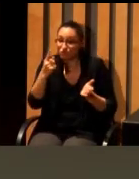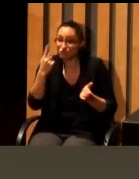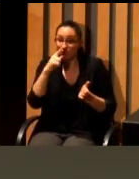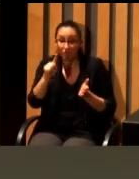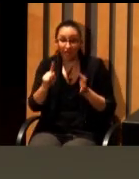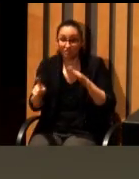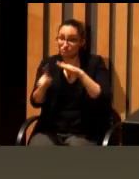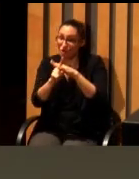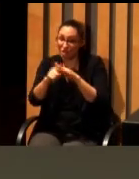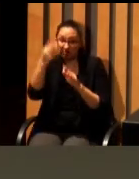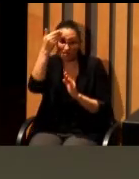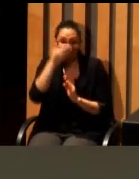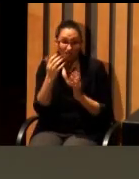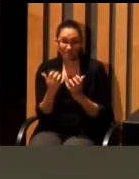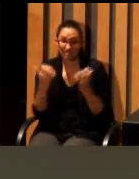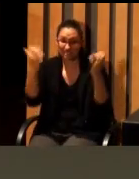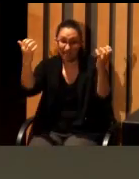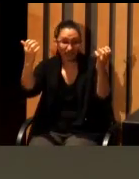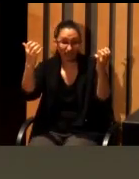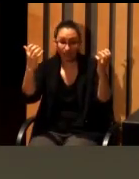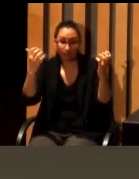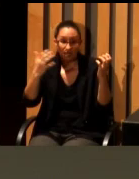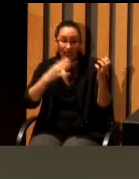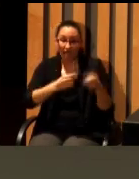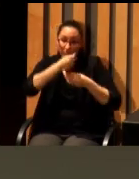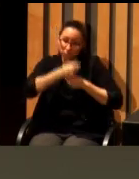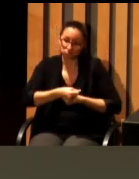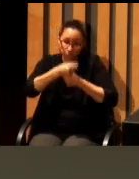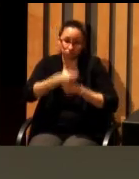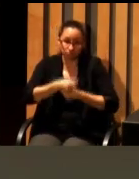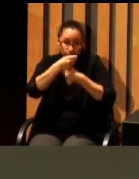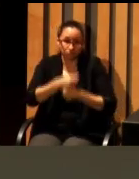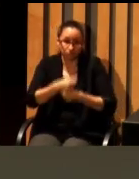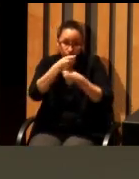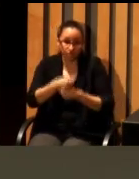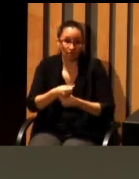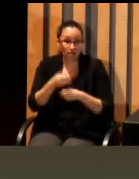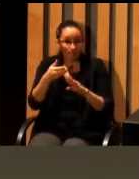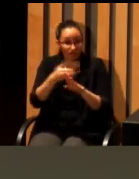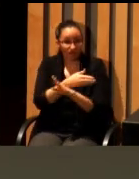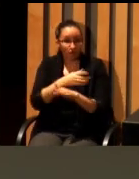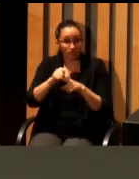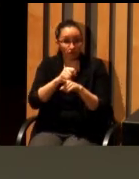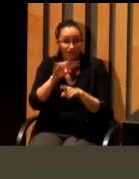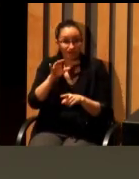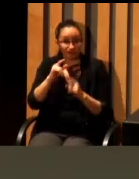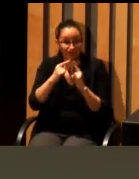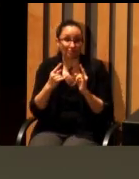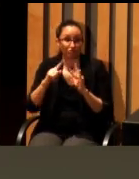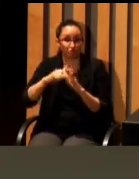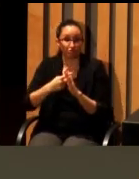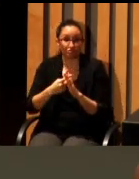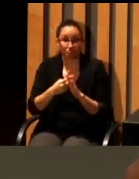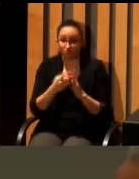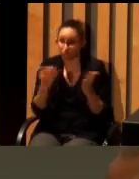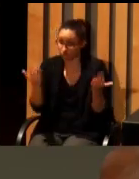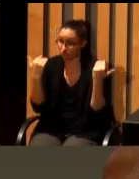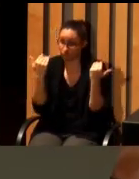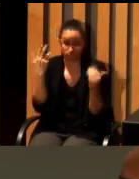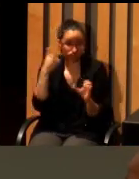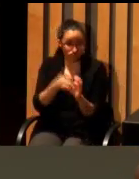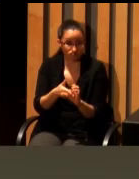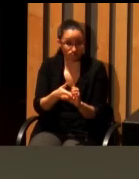team's facilities and issue a protest the day before training camp begins. And I'll tell you